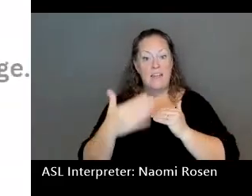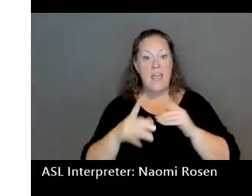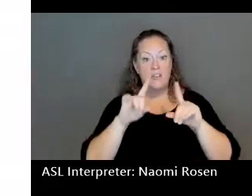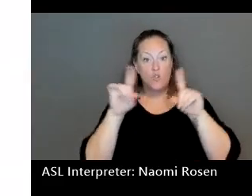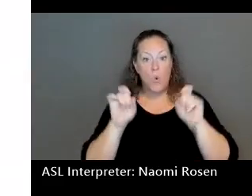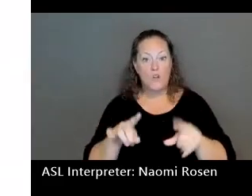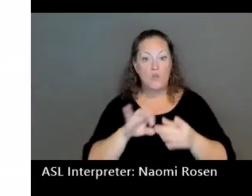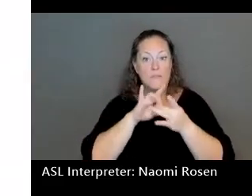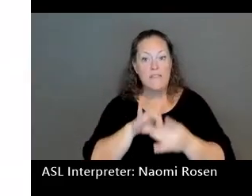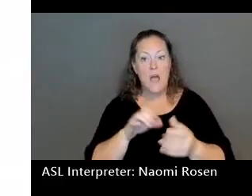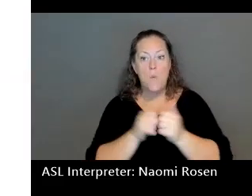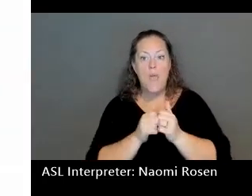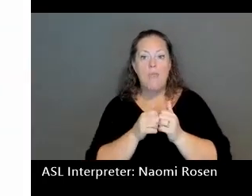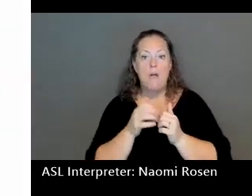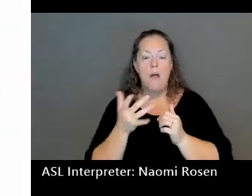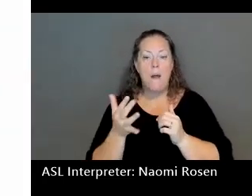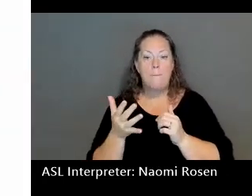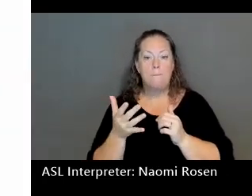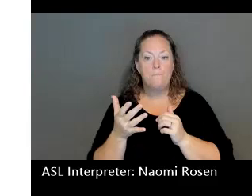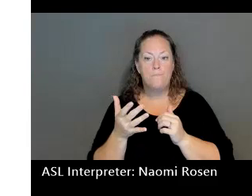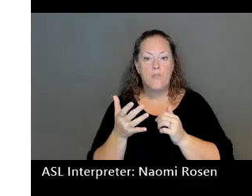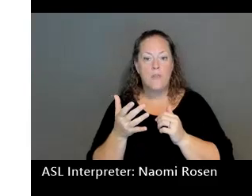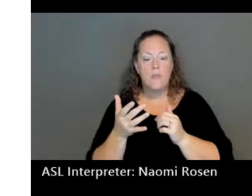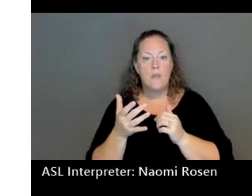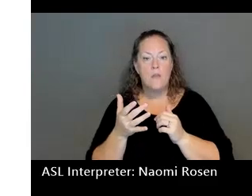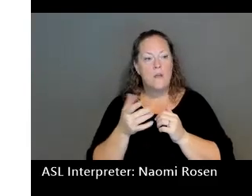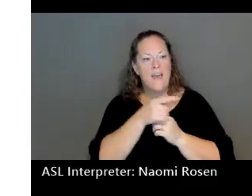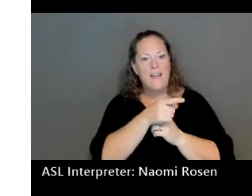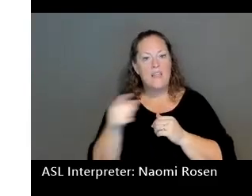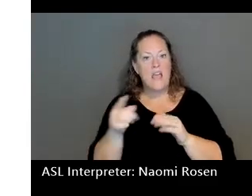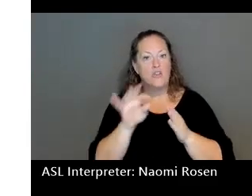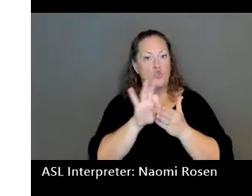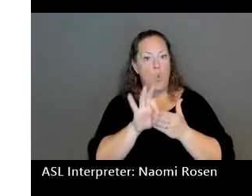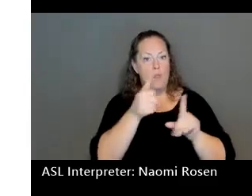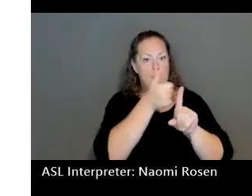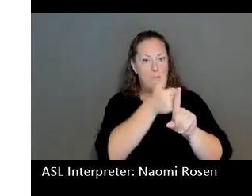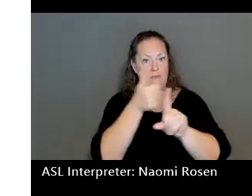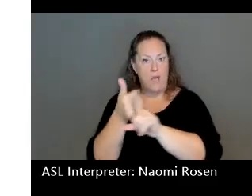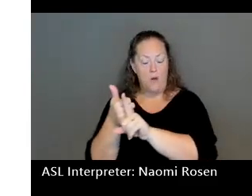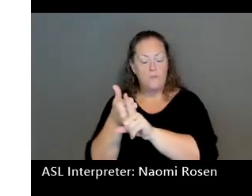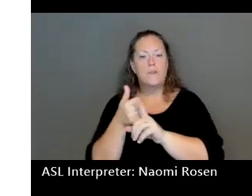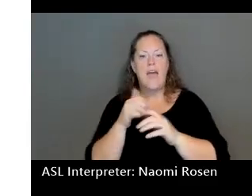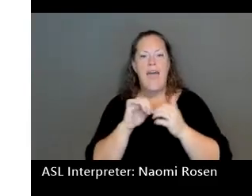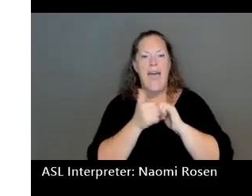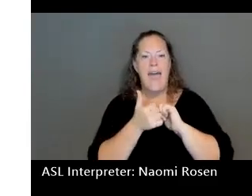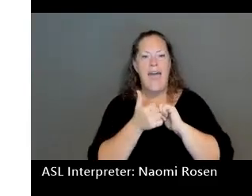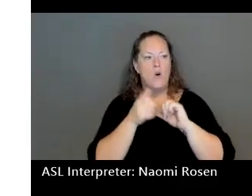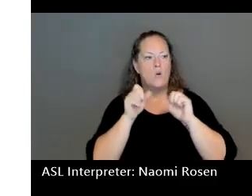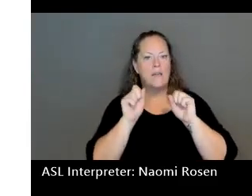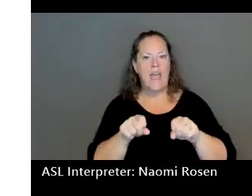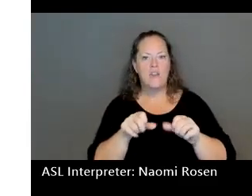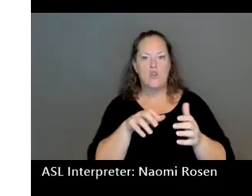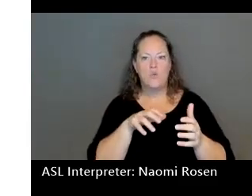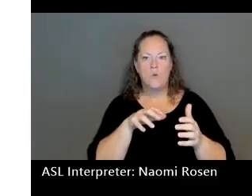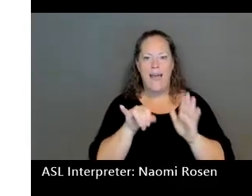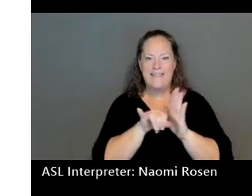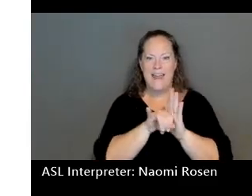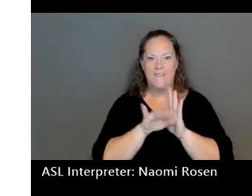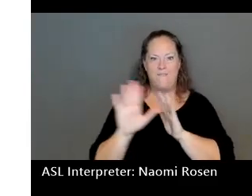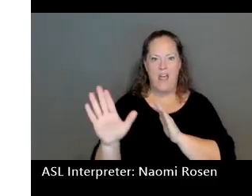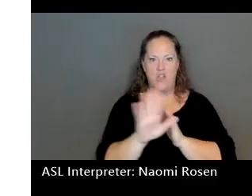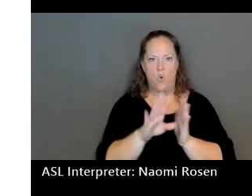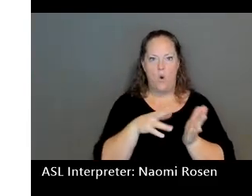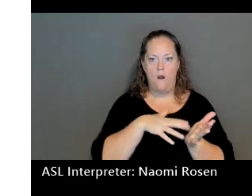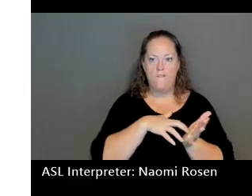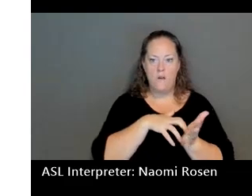was about rating their ability to identify their own vulnerability and the